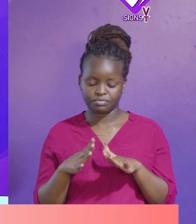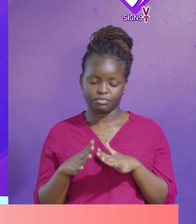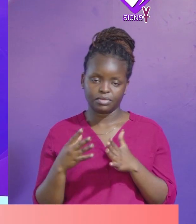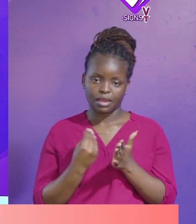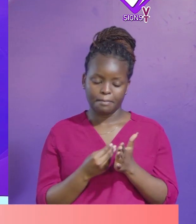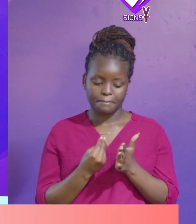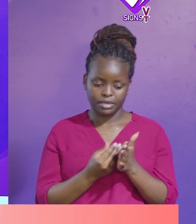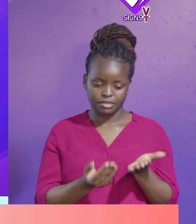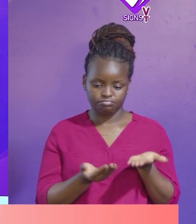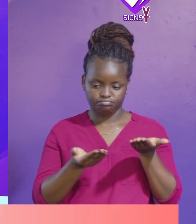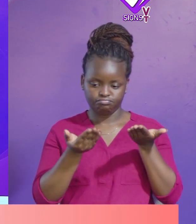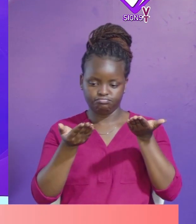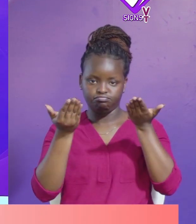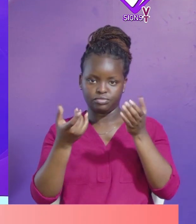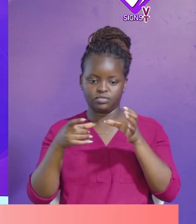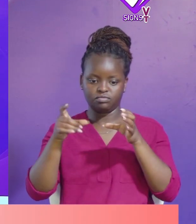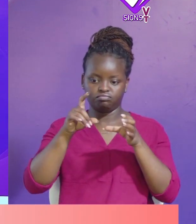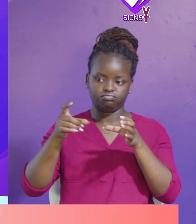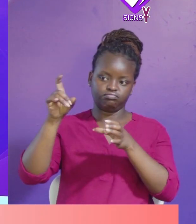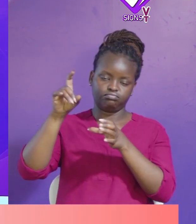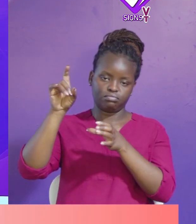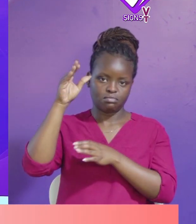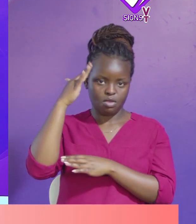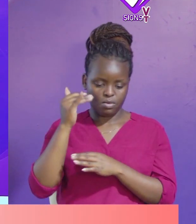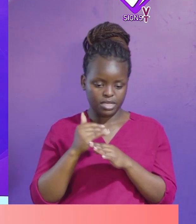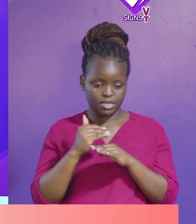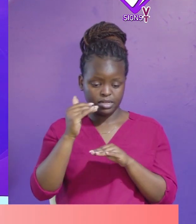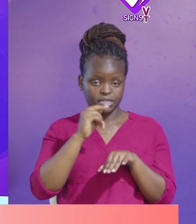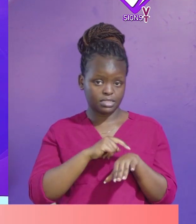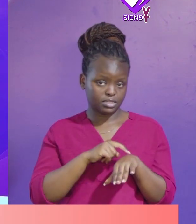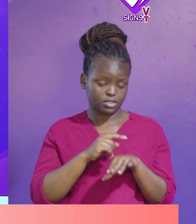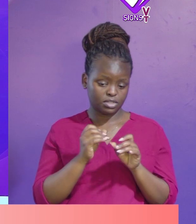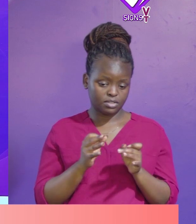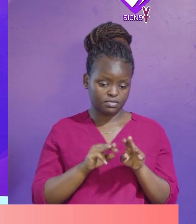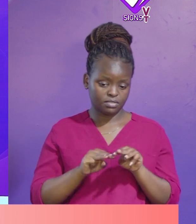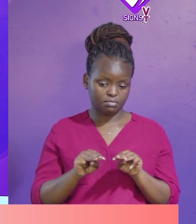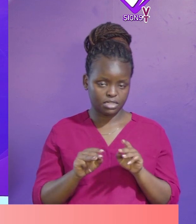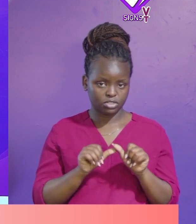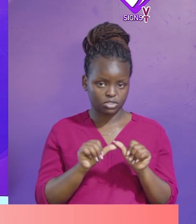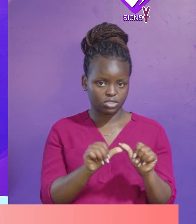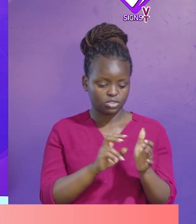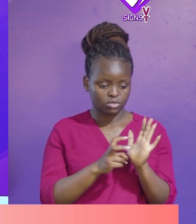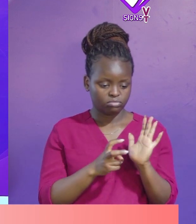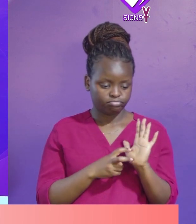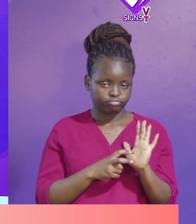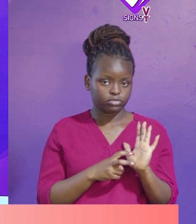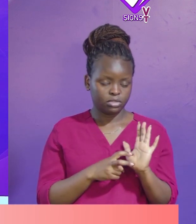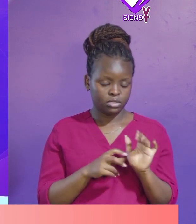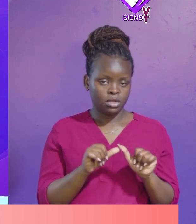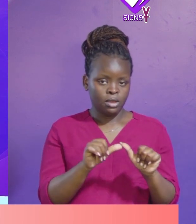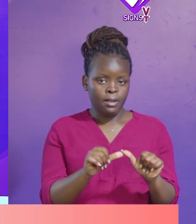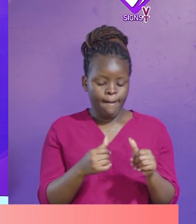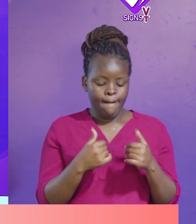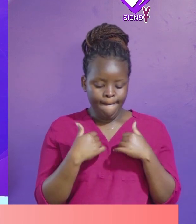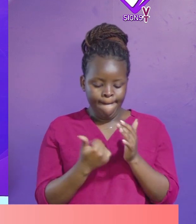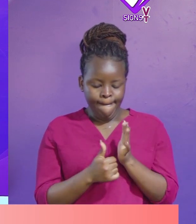on improving as we go on, because next season, if they manage to continue with the contract, or if there is no issue between